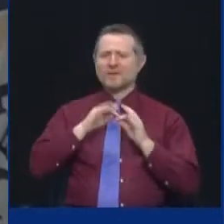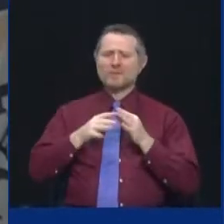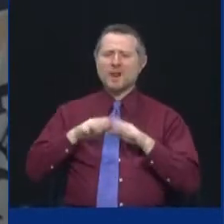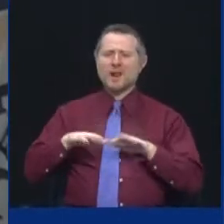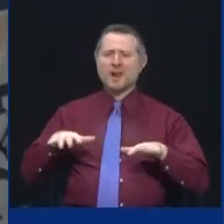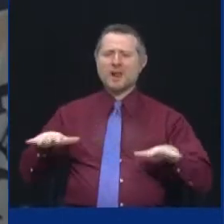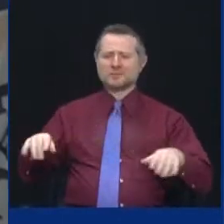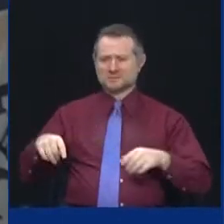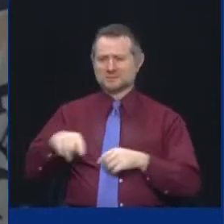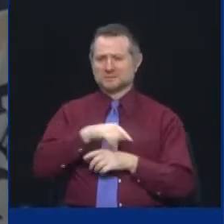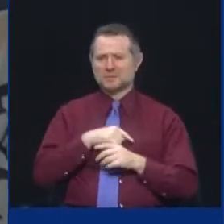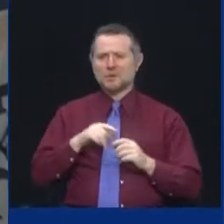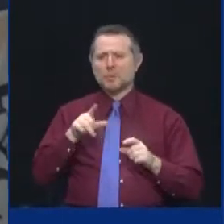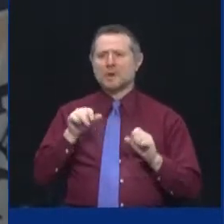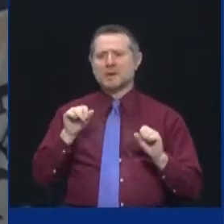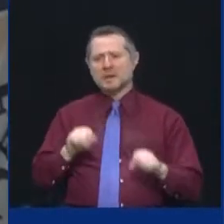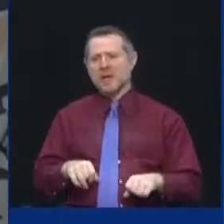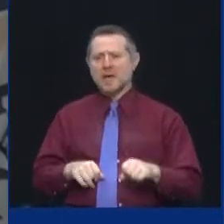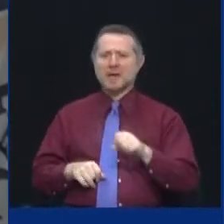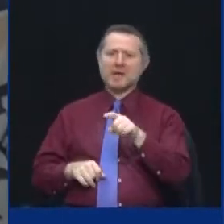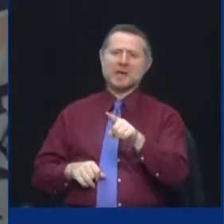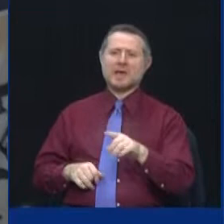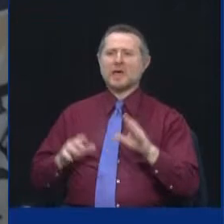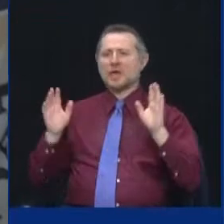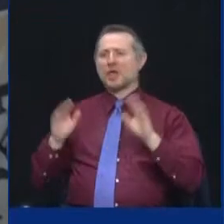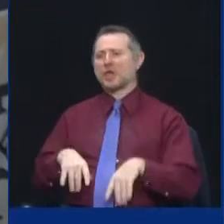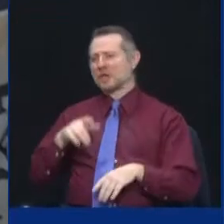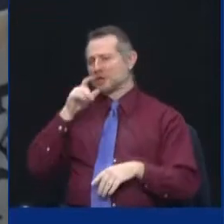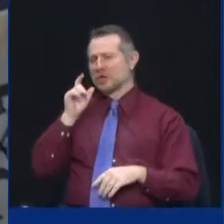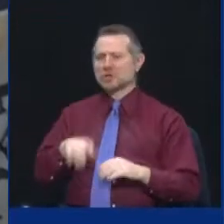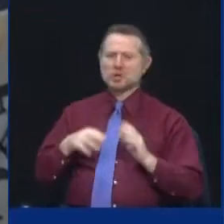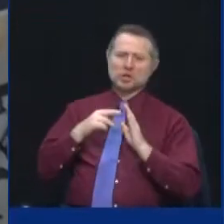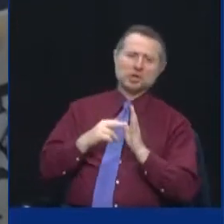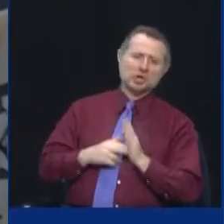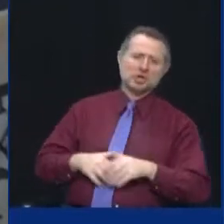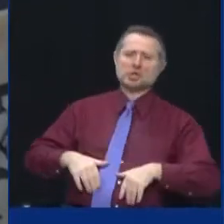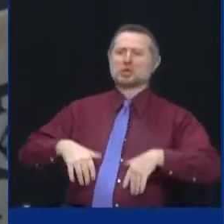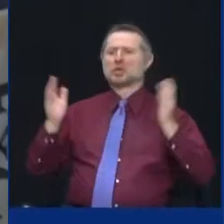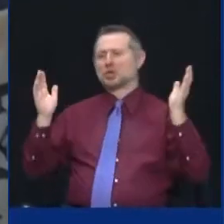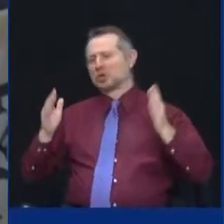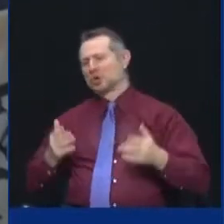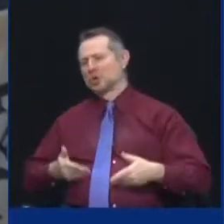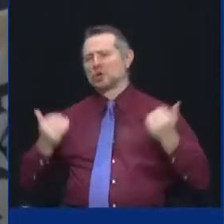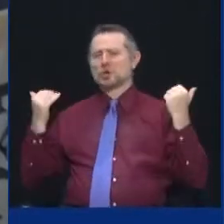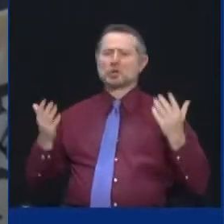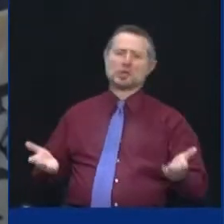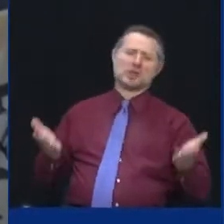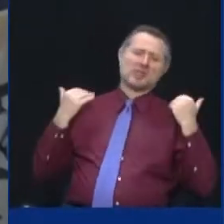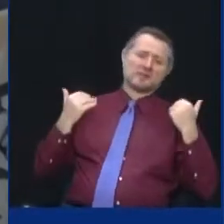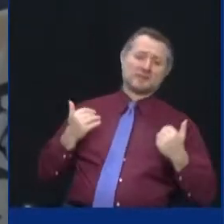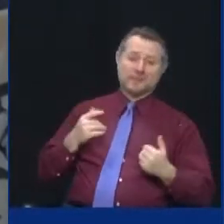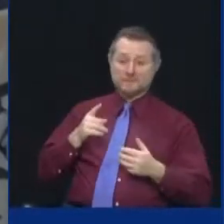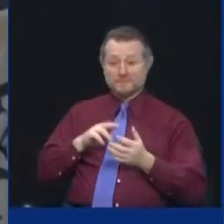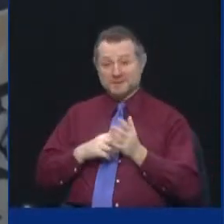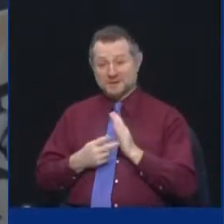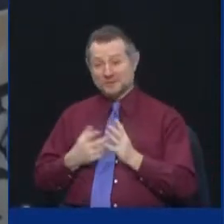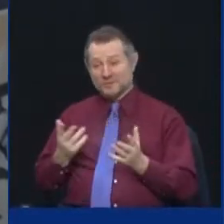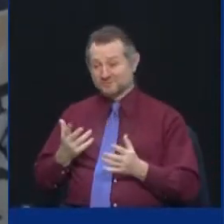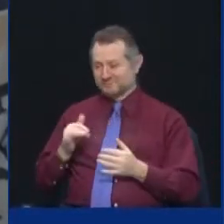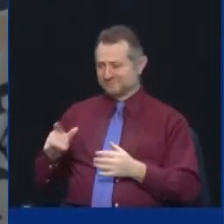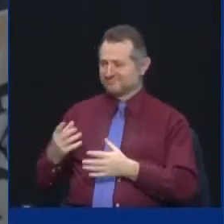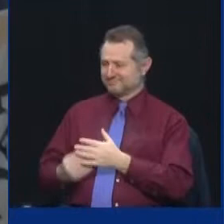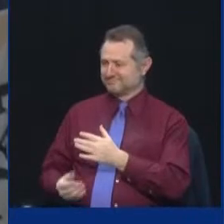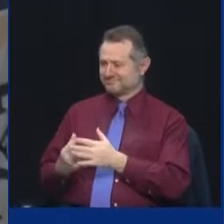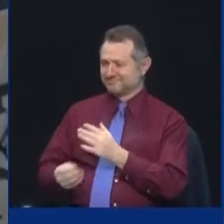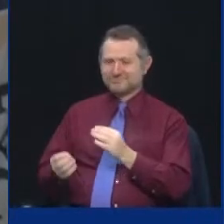what I would consider reckless, but then you're going to have more people die. And 1% positivity,